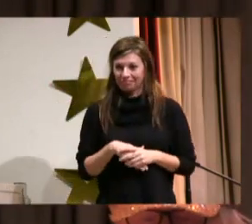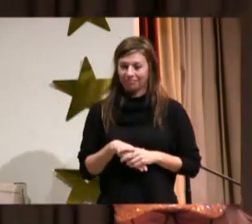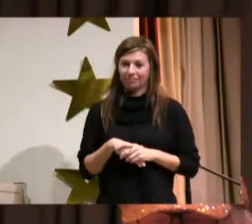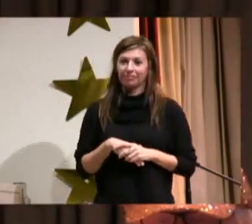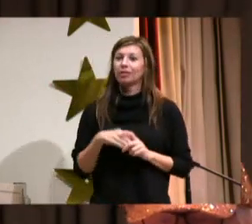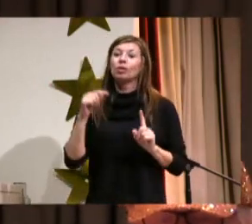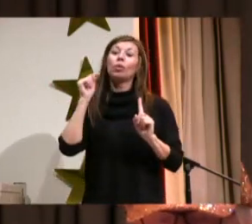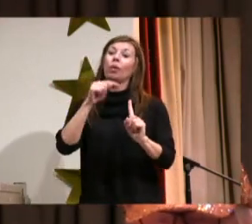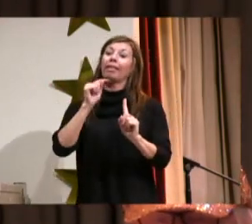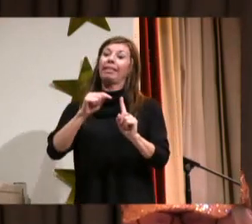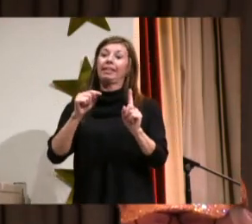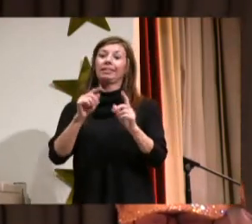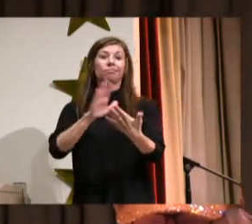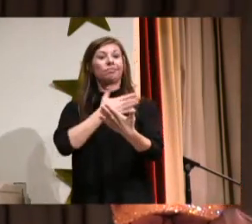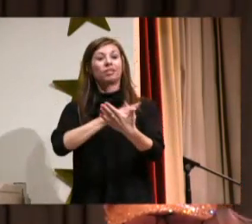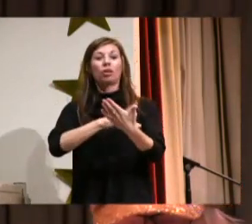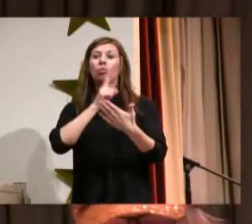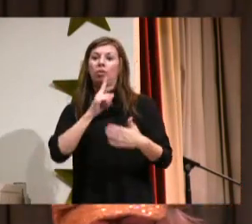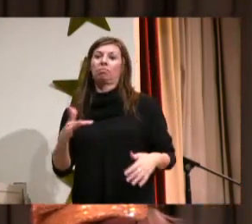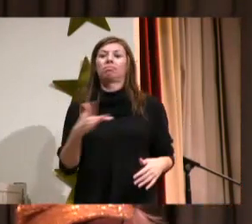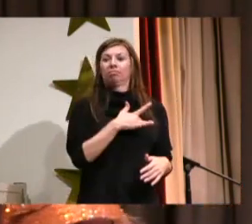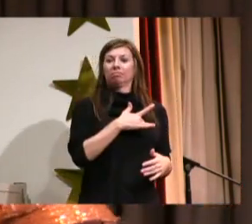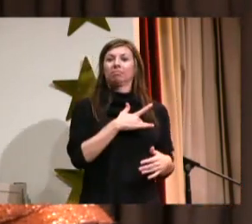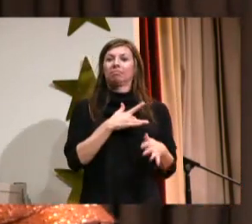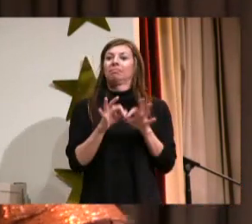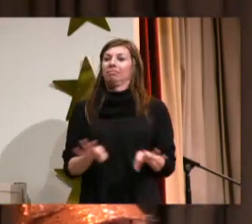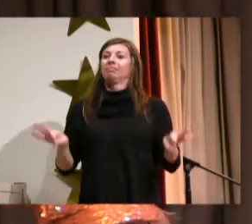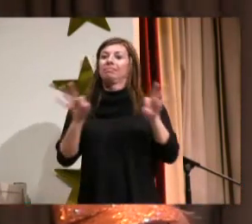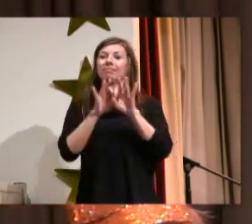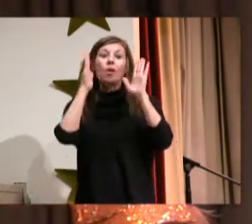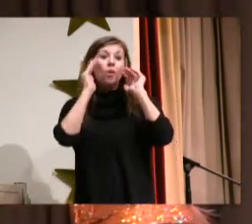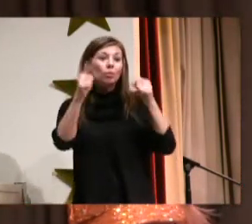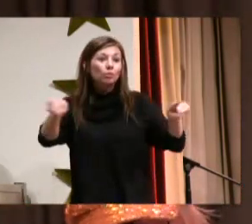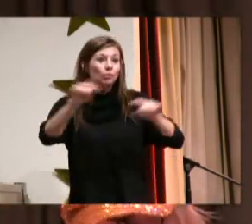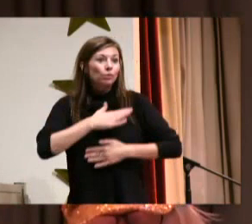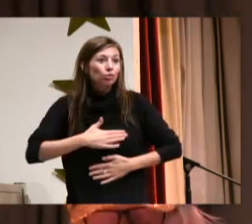And so this song has just really meant a lot to us. So I hope you enjoy it.